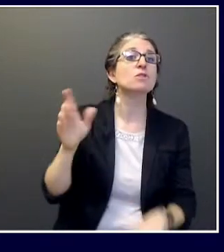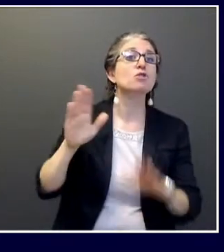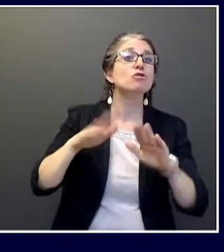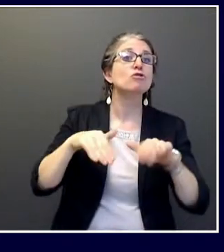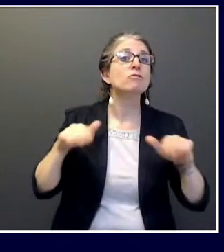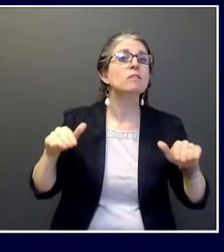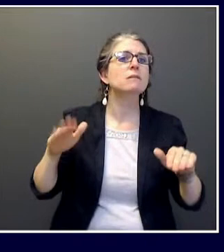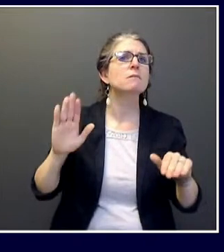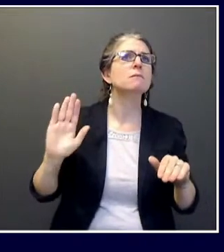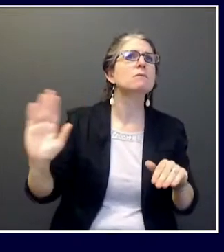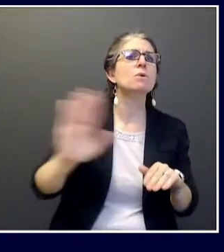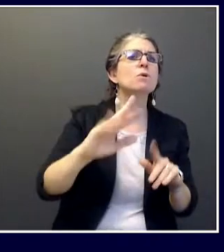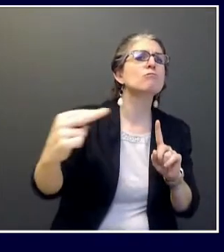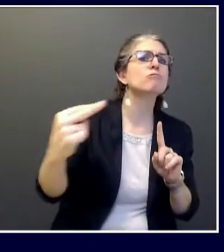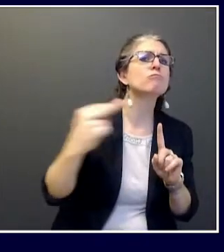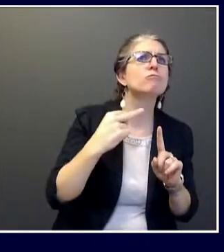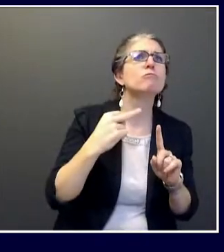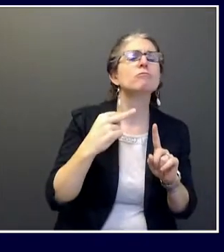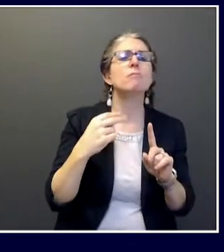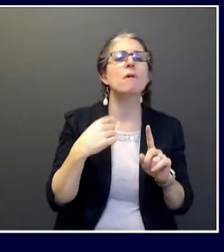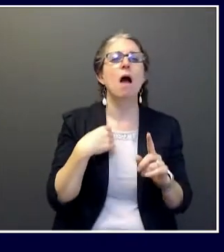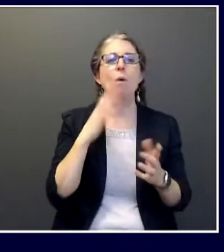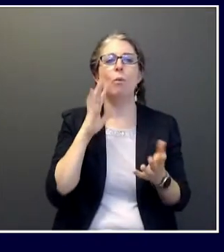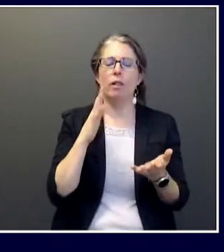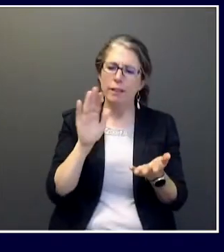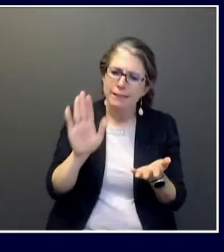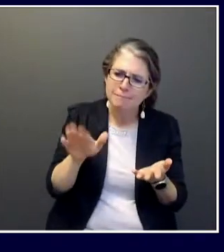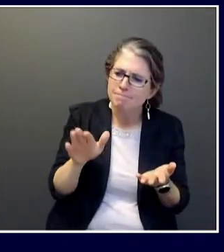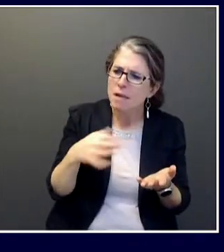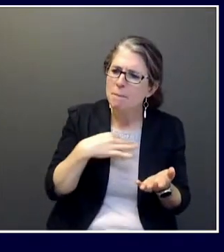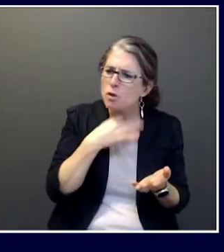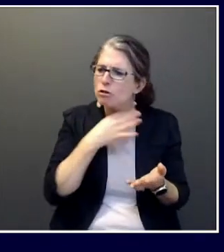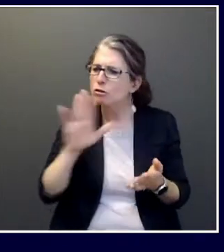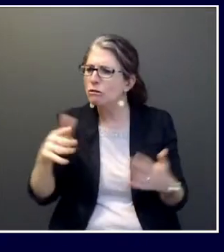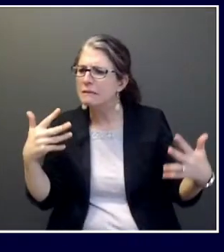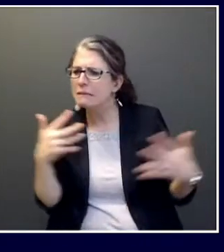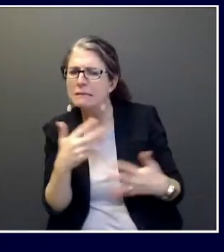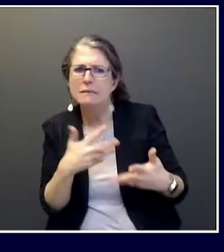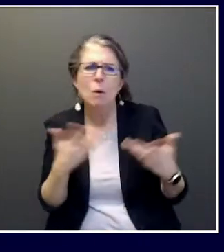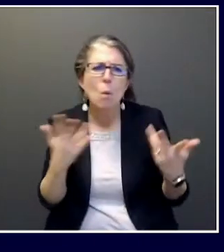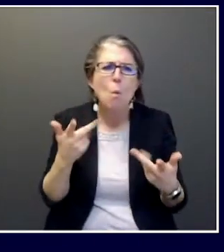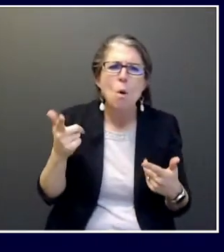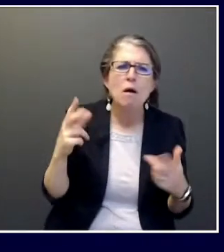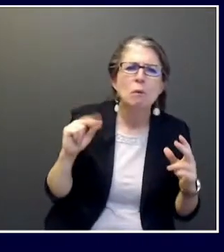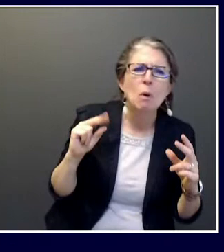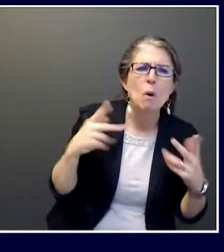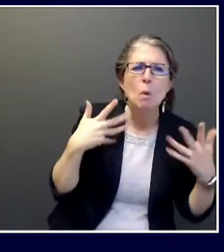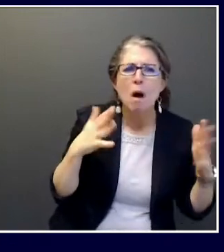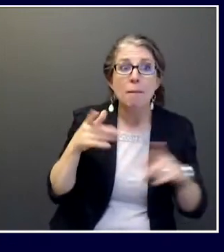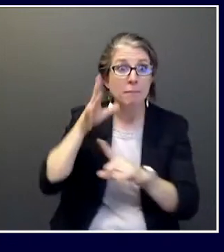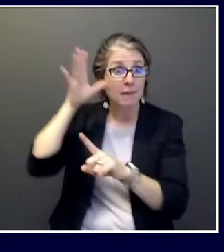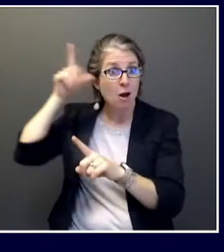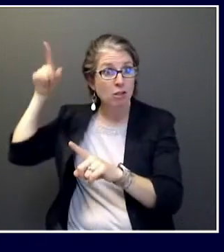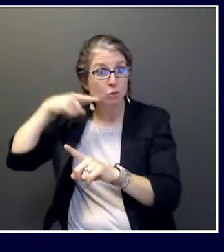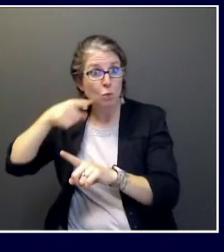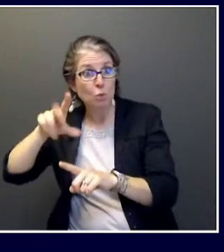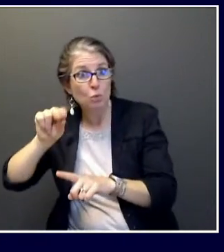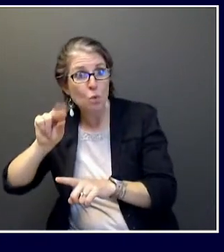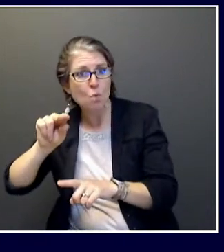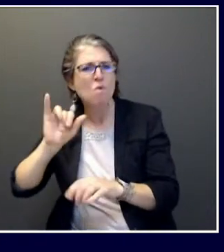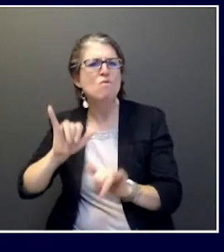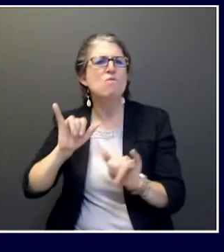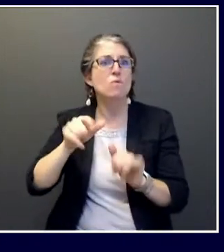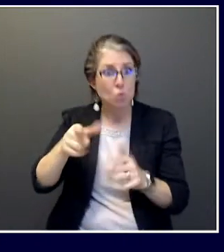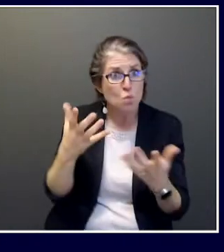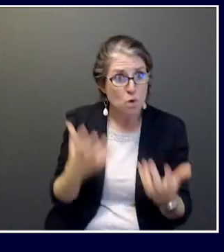They're the ones who may be interested and have these questions and want to ask both, is it trying to keep themselves